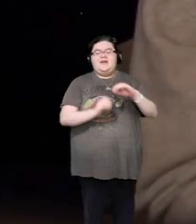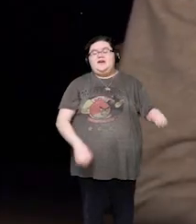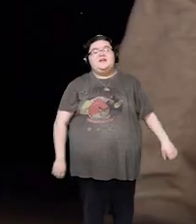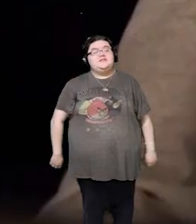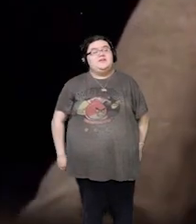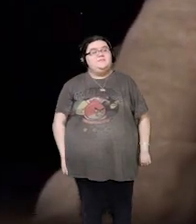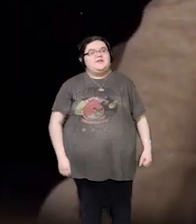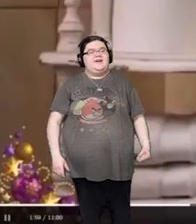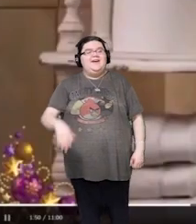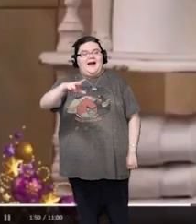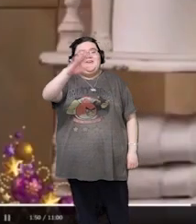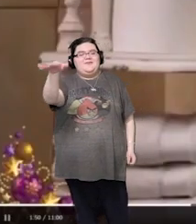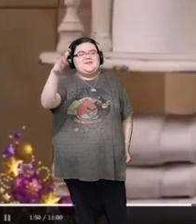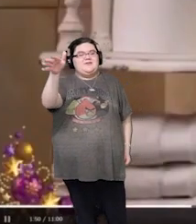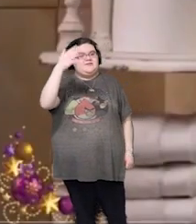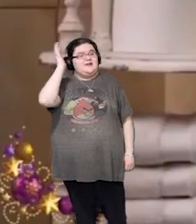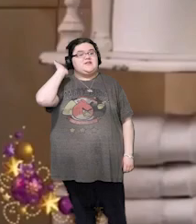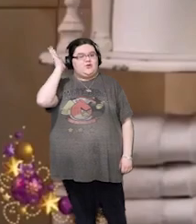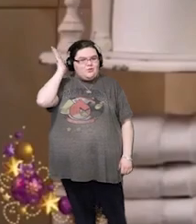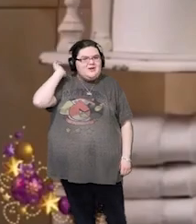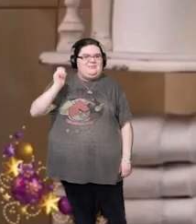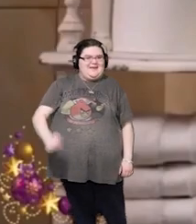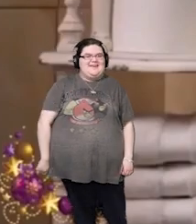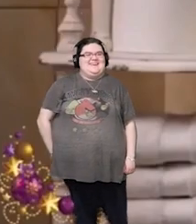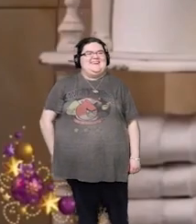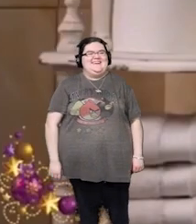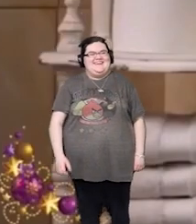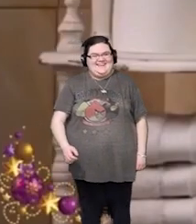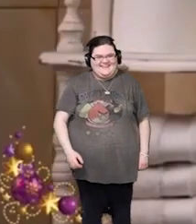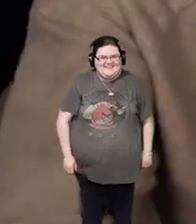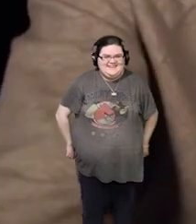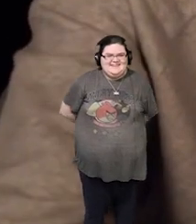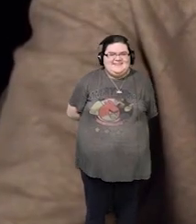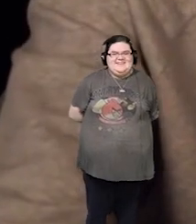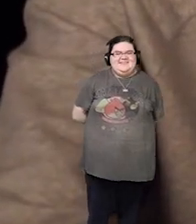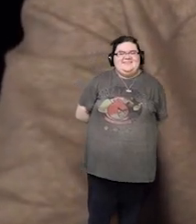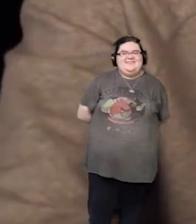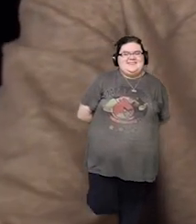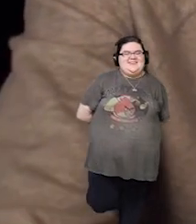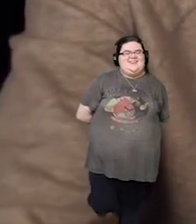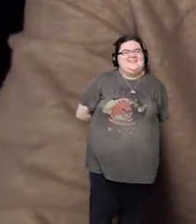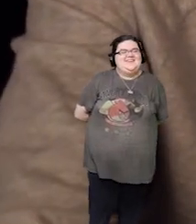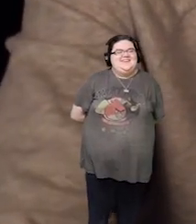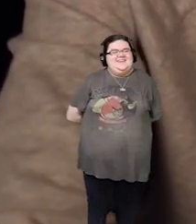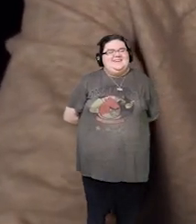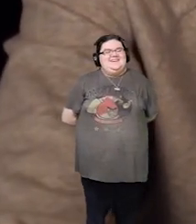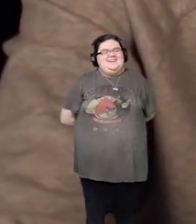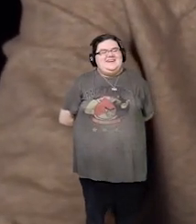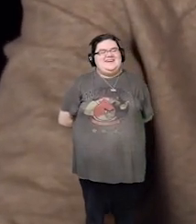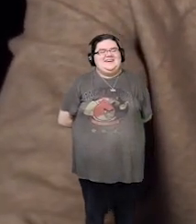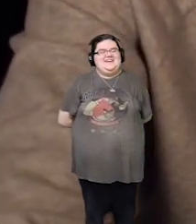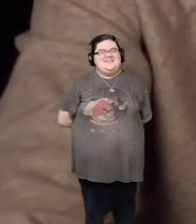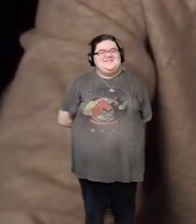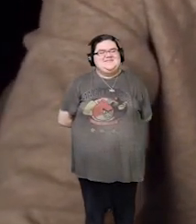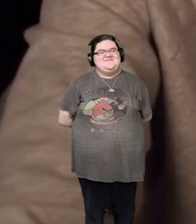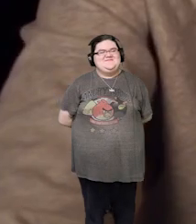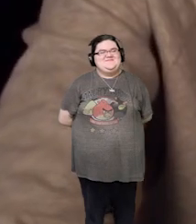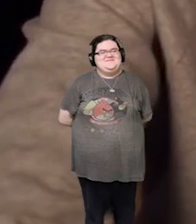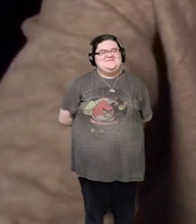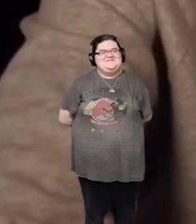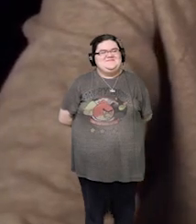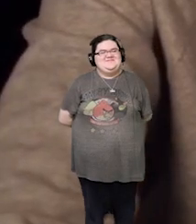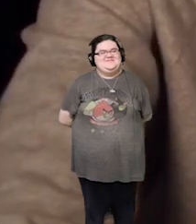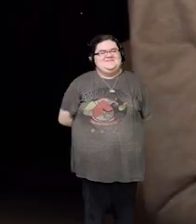She used that as the Yeah, it's creepy. Yeah, I know. Once you're older, it's creepy. The dangleberries, just to clear up. Dangleberries is the correct term,